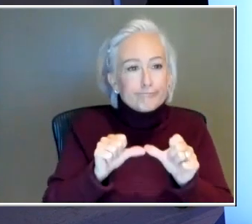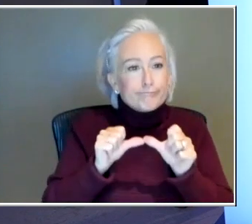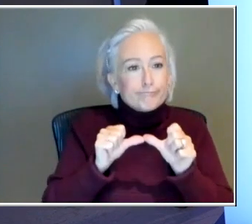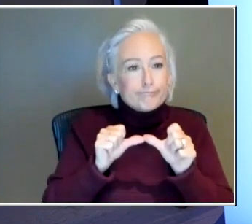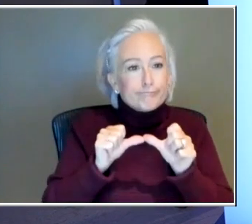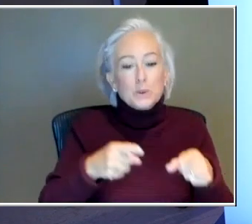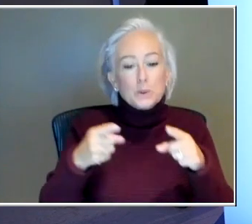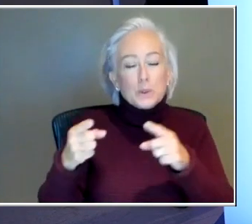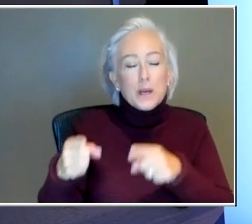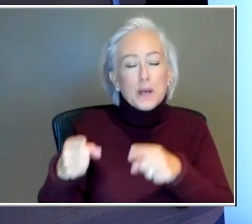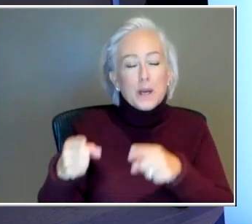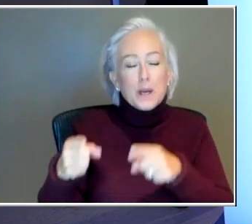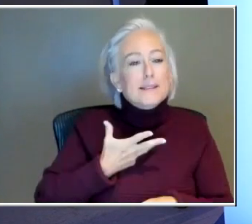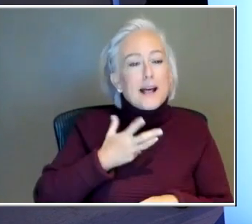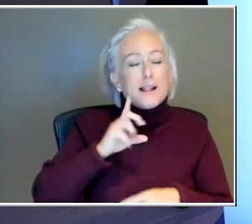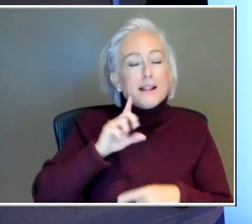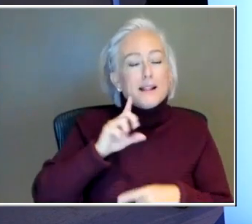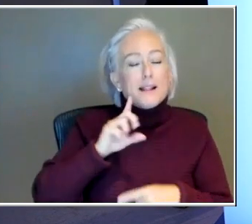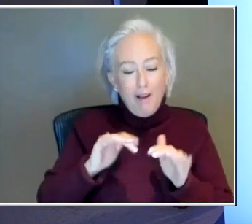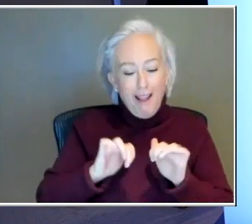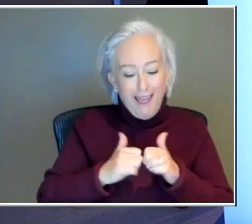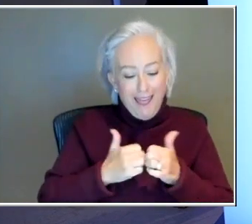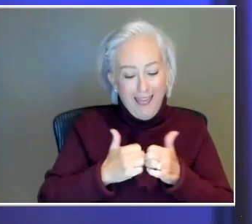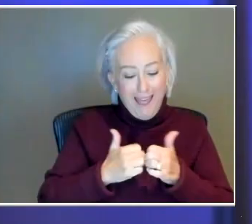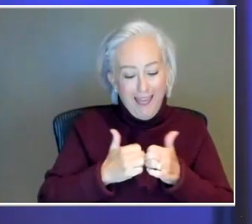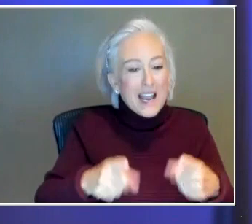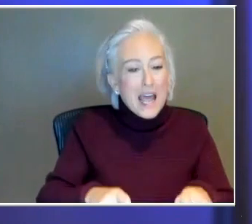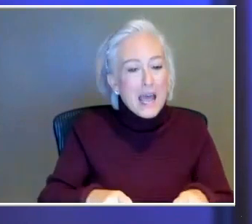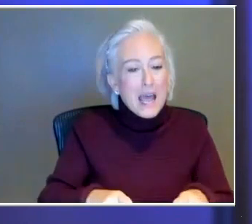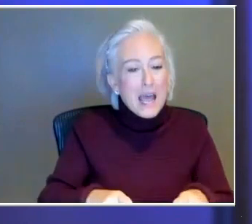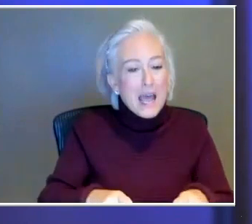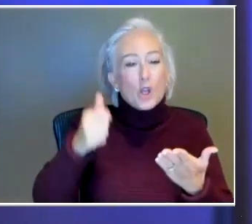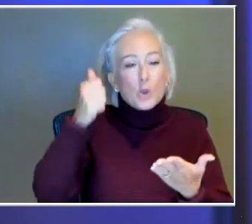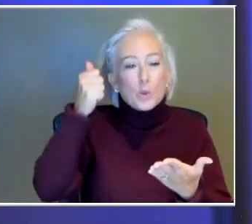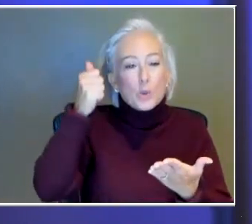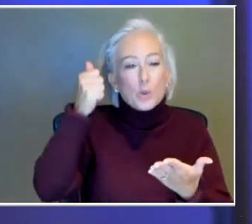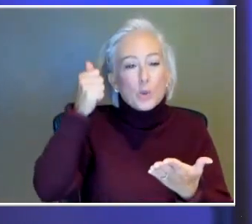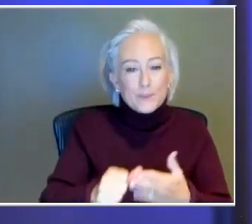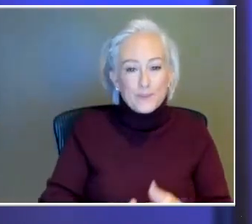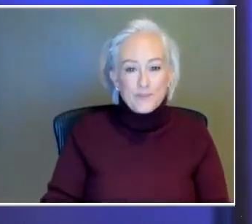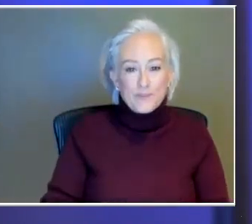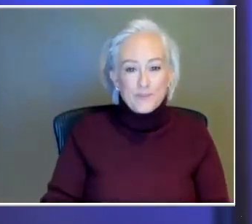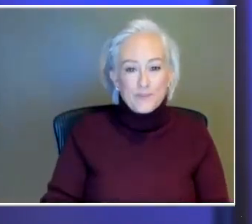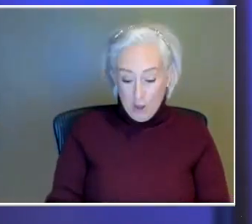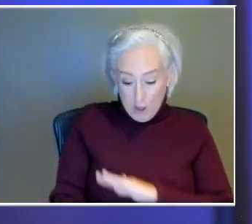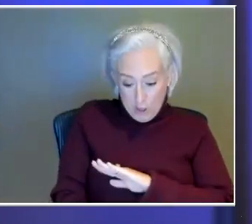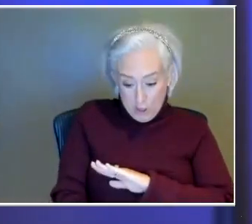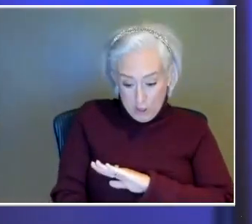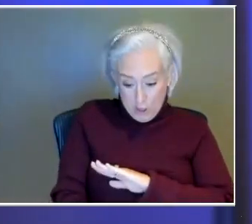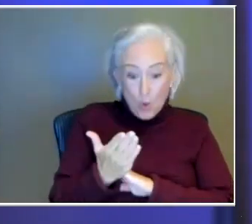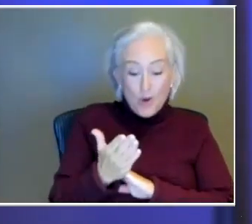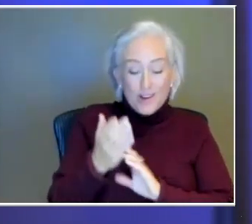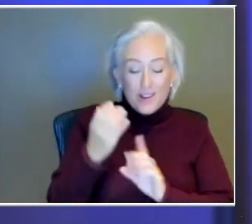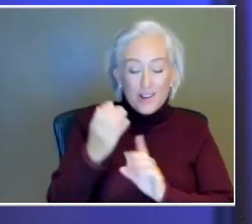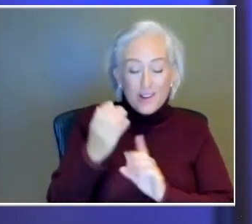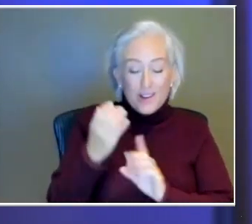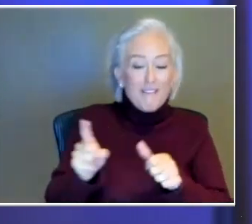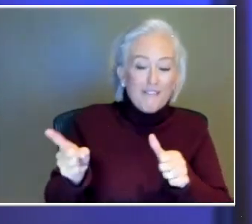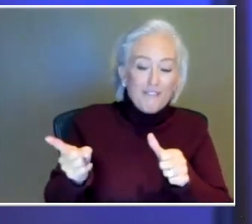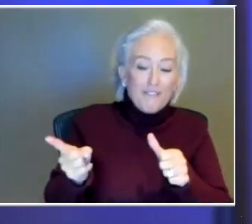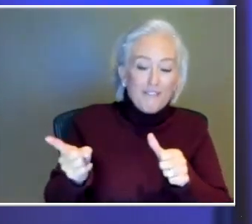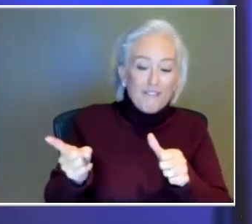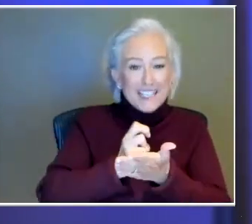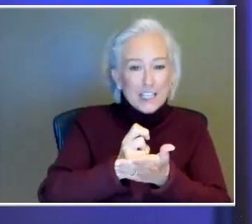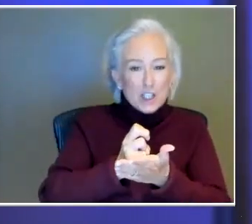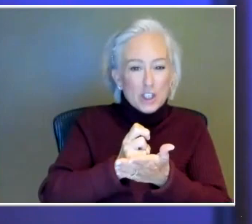of them and what you do remember. Like that morning that I had my first seizure, I had a really bad migraine. And it was one of those things